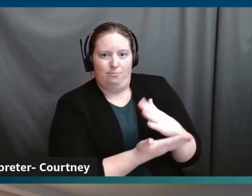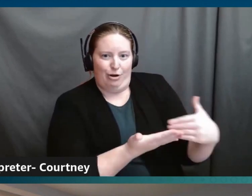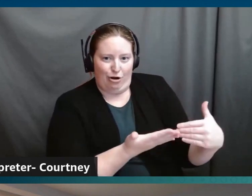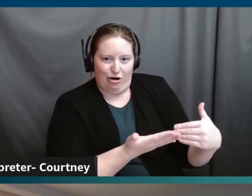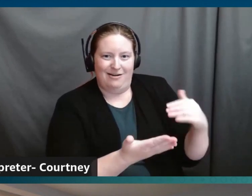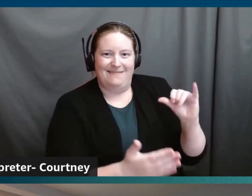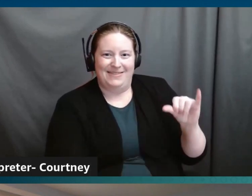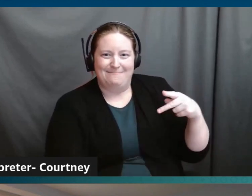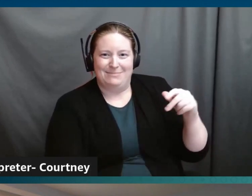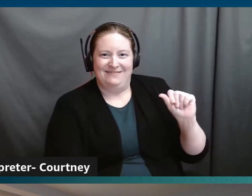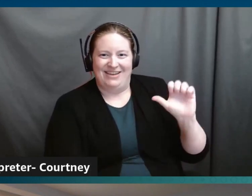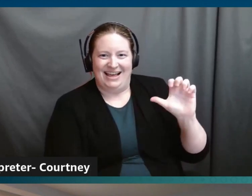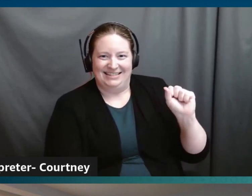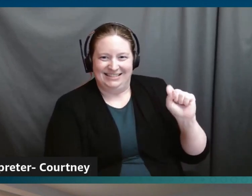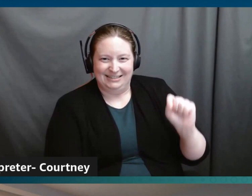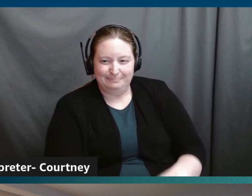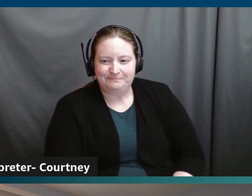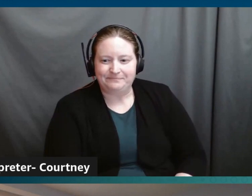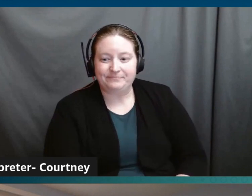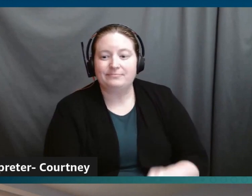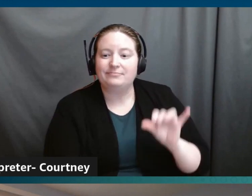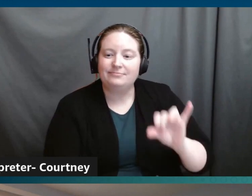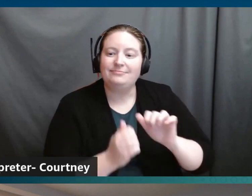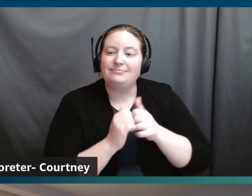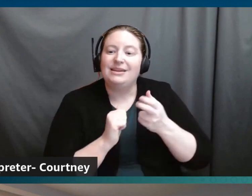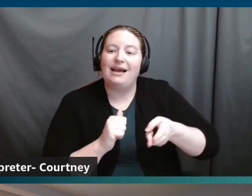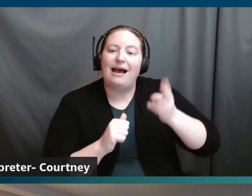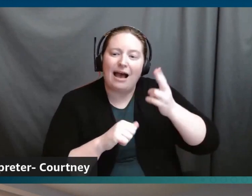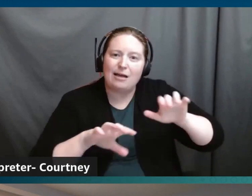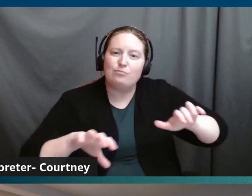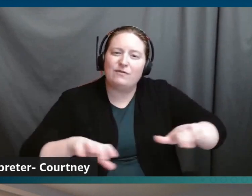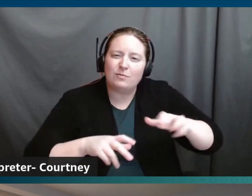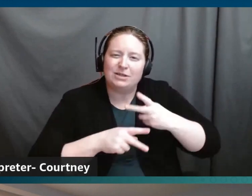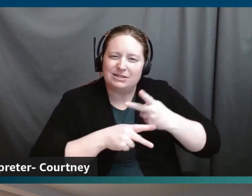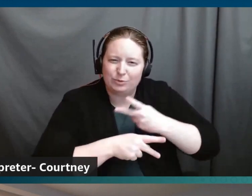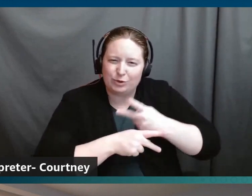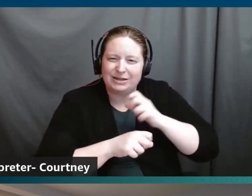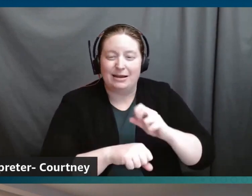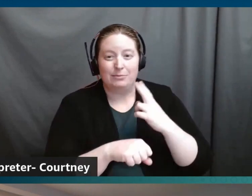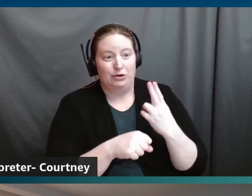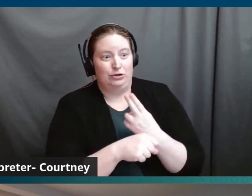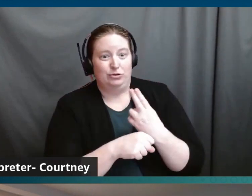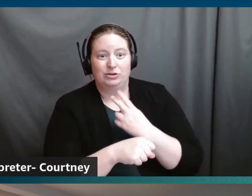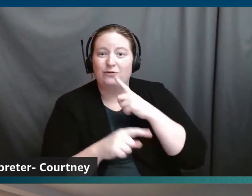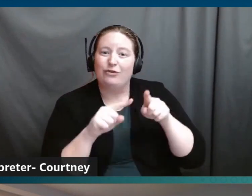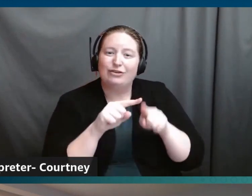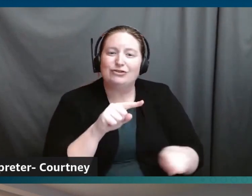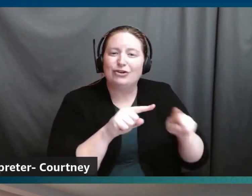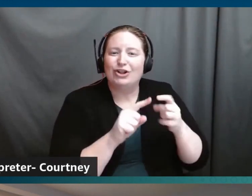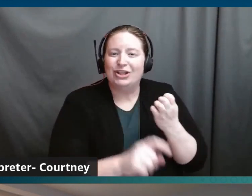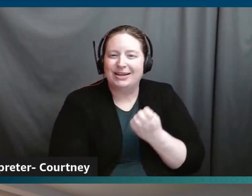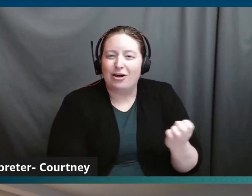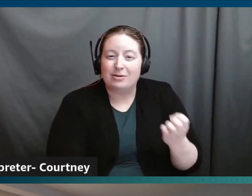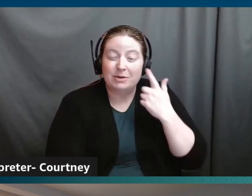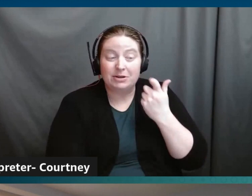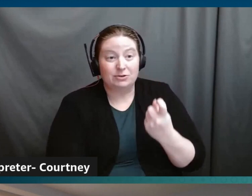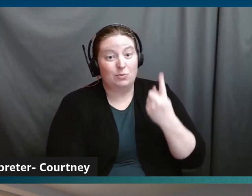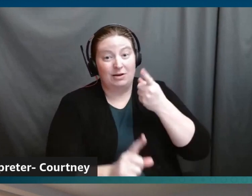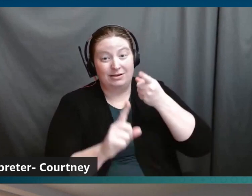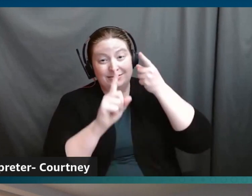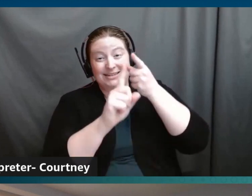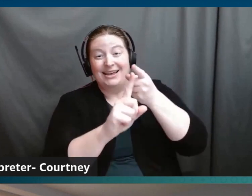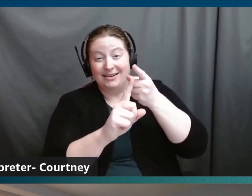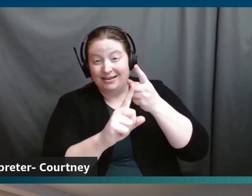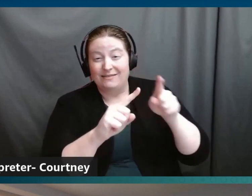So this is a very clear example of how high-performance computing can be used for the circular economy, since one of the tenets of the circular economy